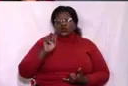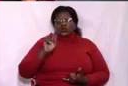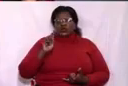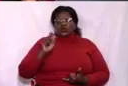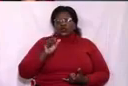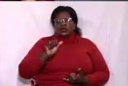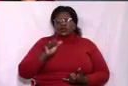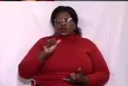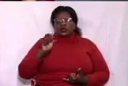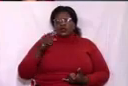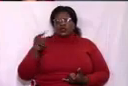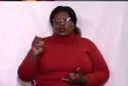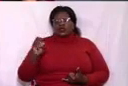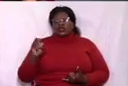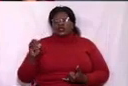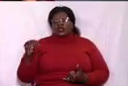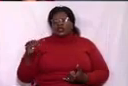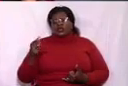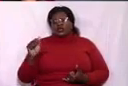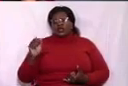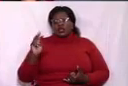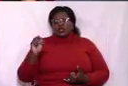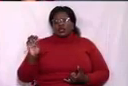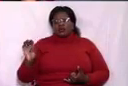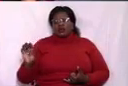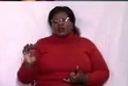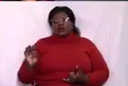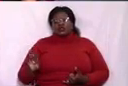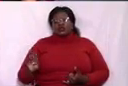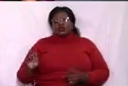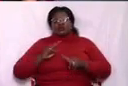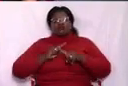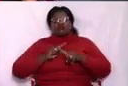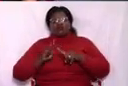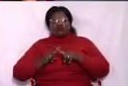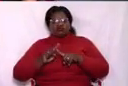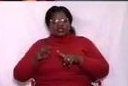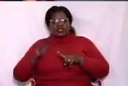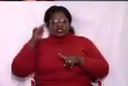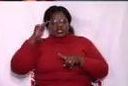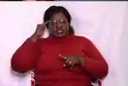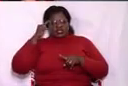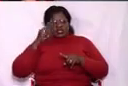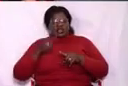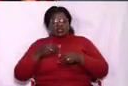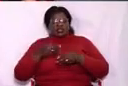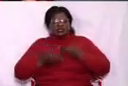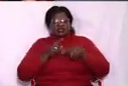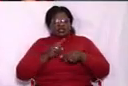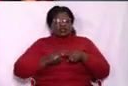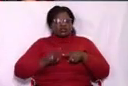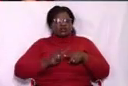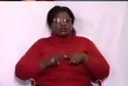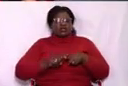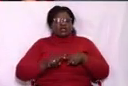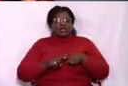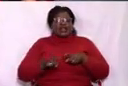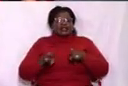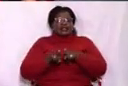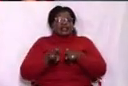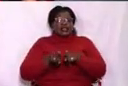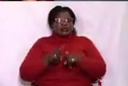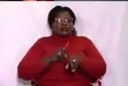Namibian guessing game that promotes fast thinking, and it's also at the same time informing you